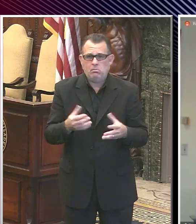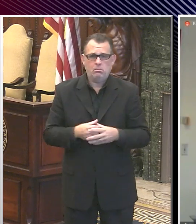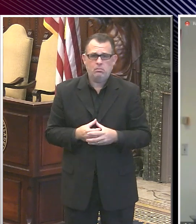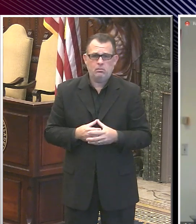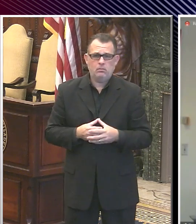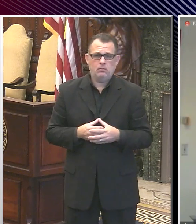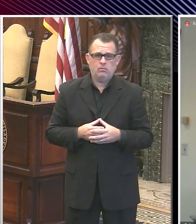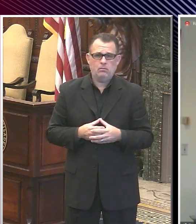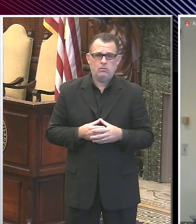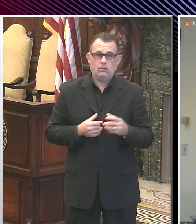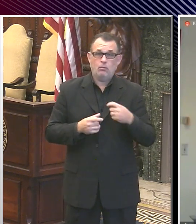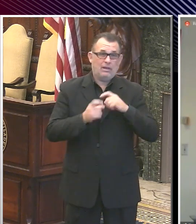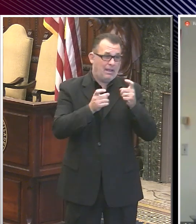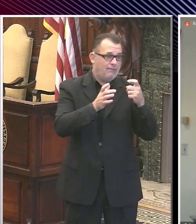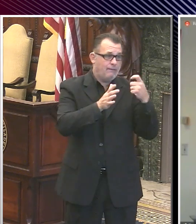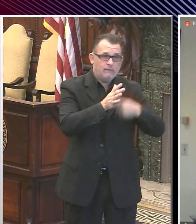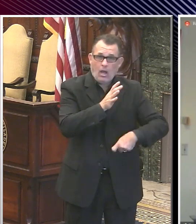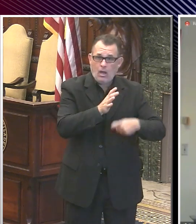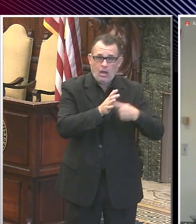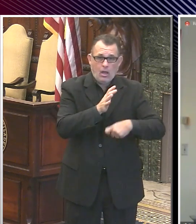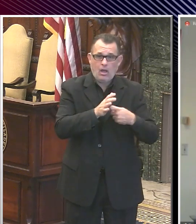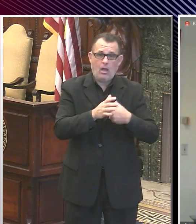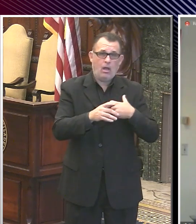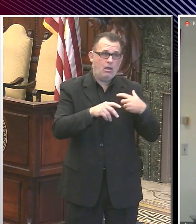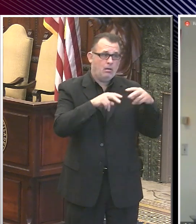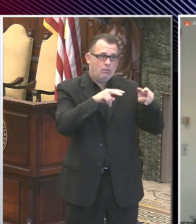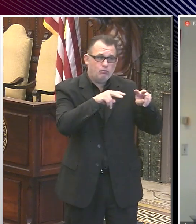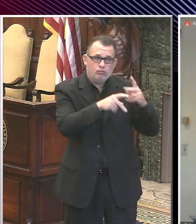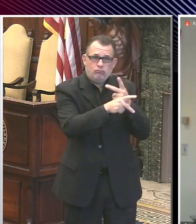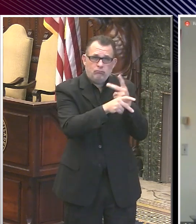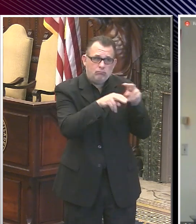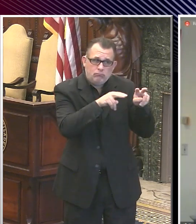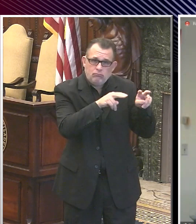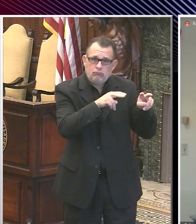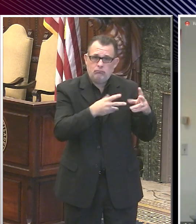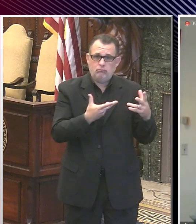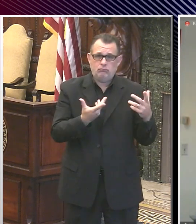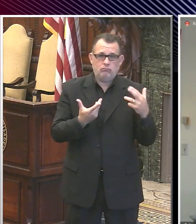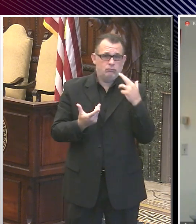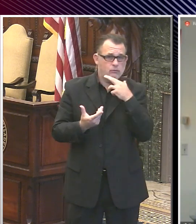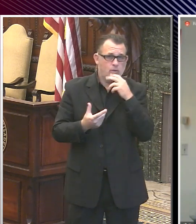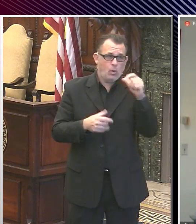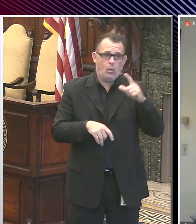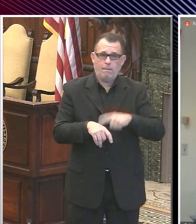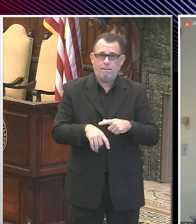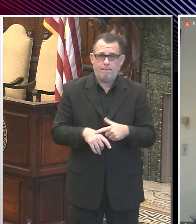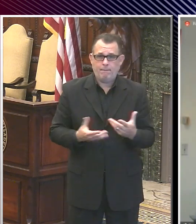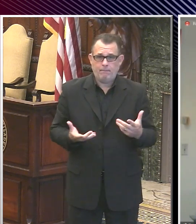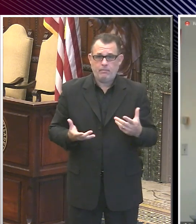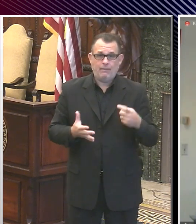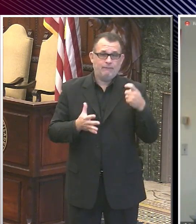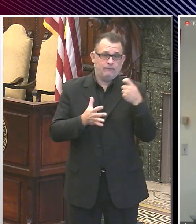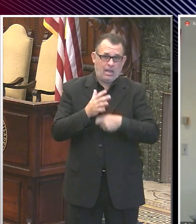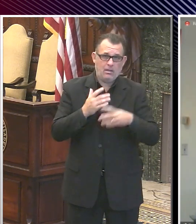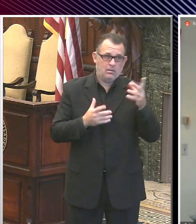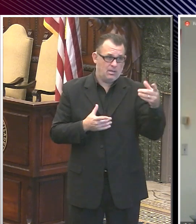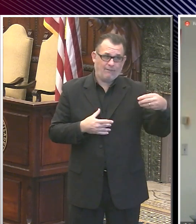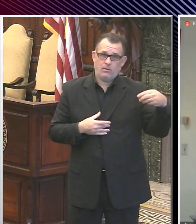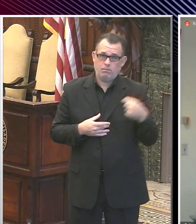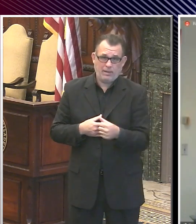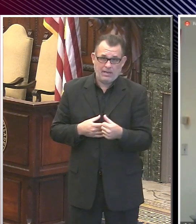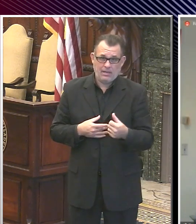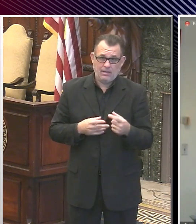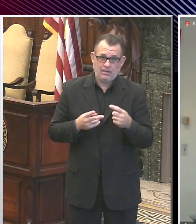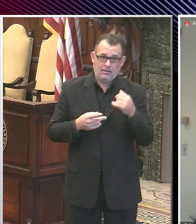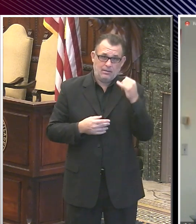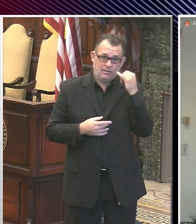fines. And we regulate restaurants regularly. And so it's a whole mechanism for issuing fines and enforcing fines and doing closures. And if